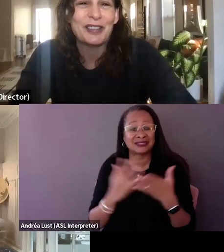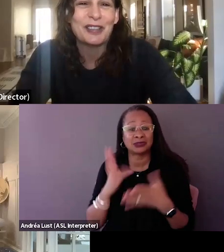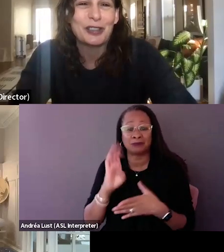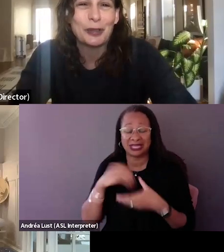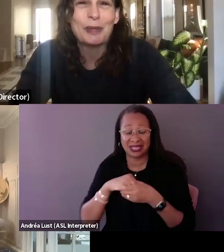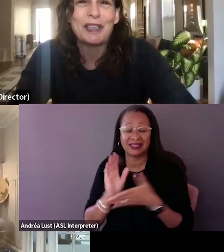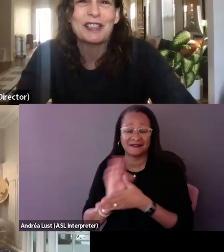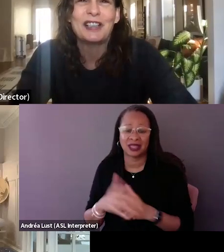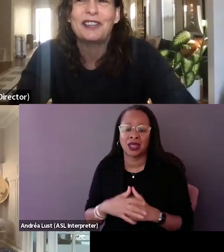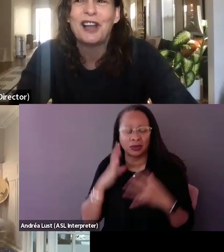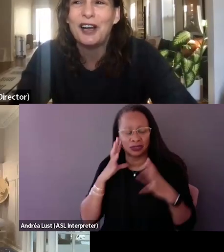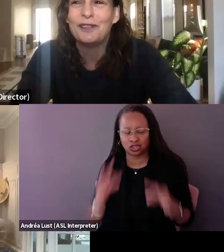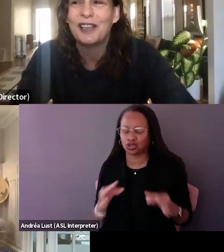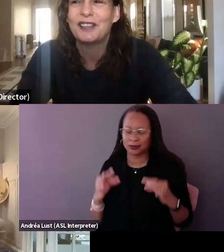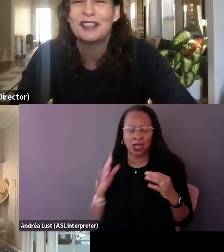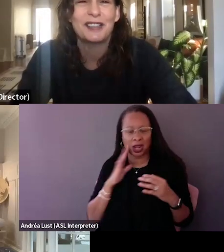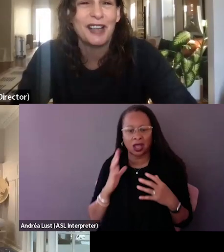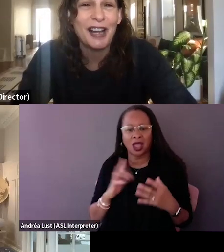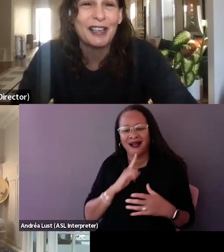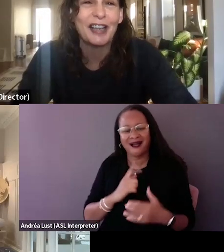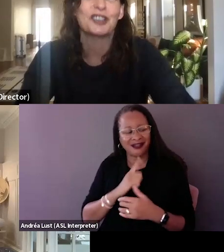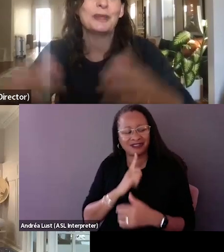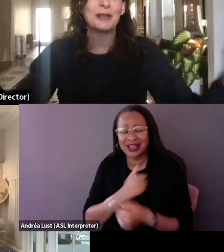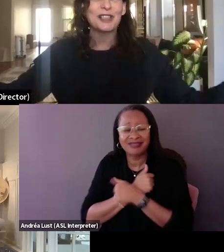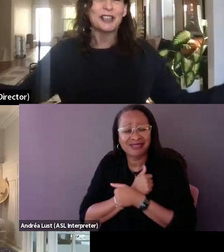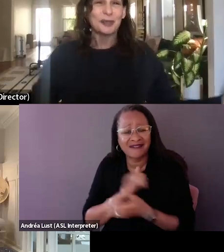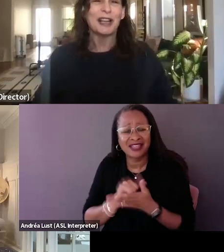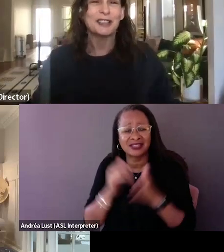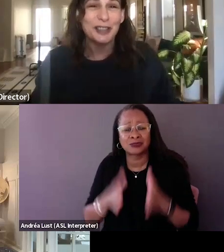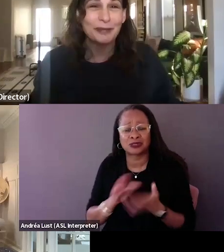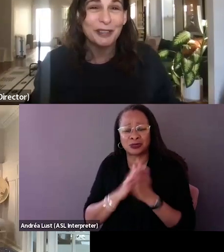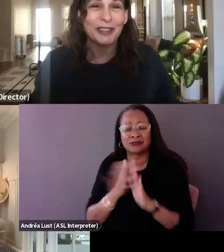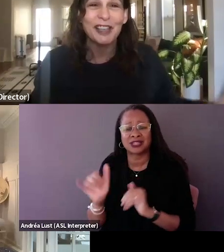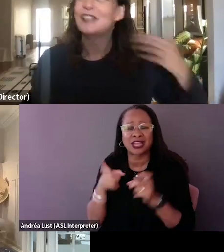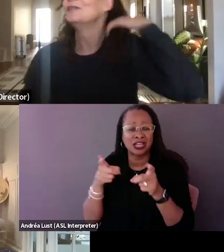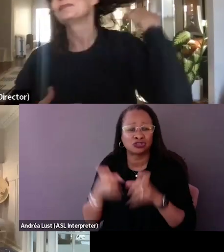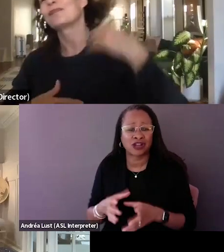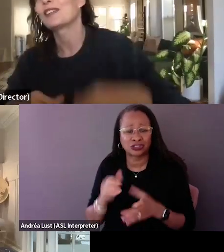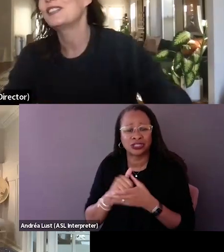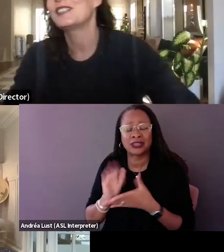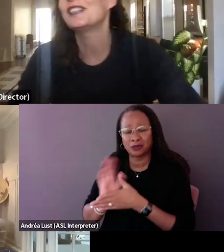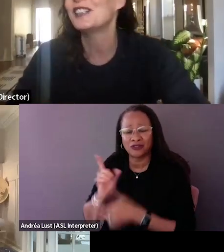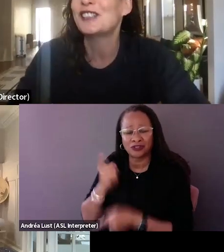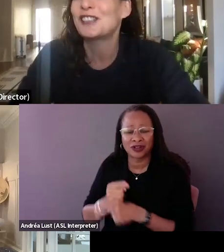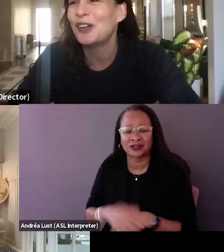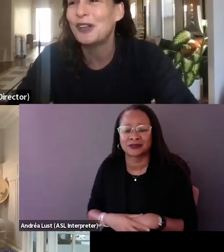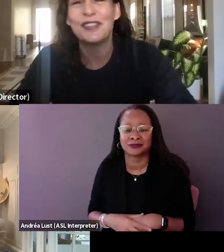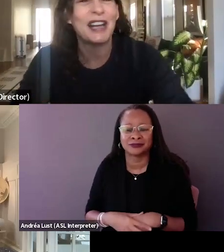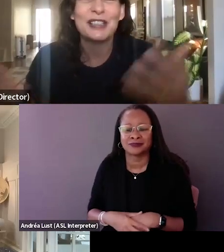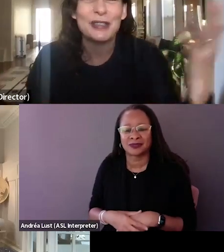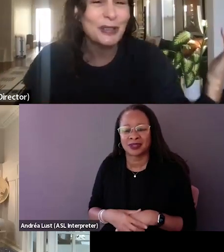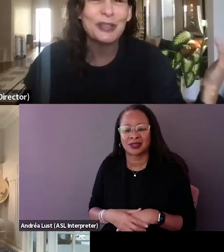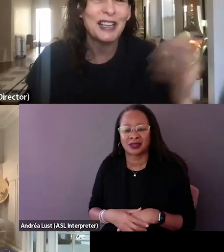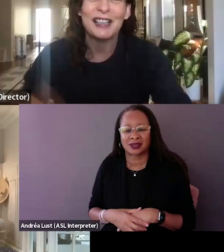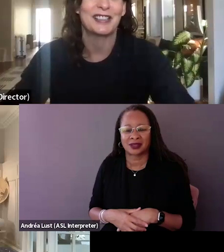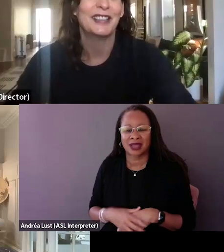I was determined because I love that this guy actually becomes like a director in the movie, right? It's so, and